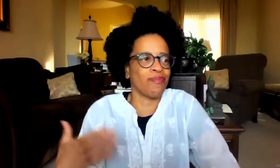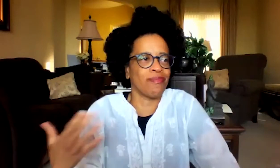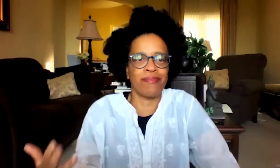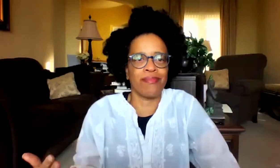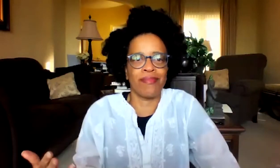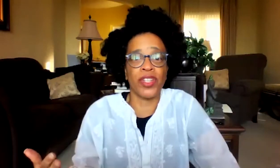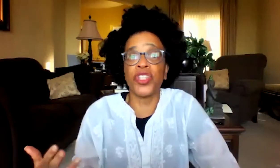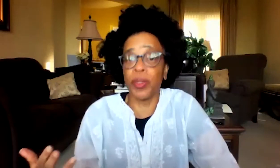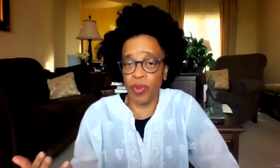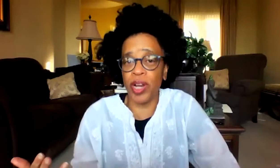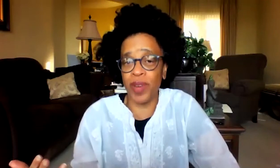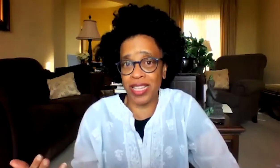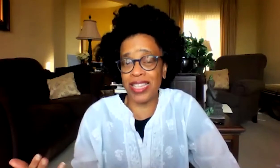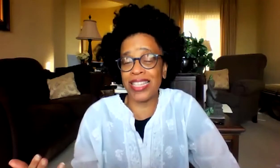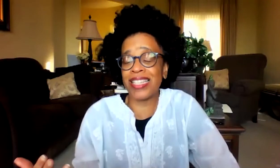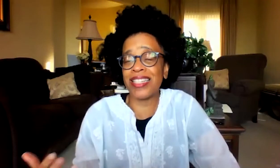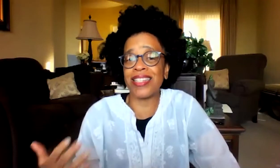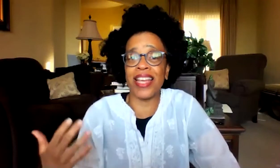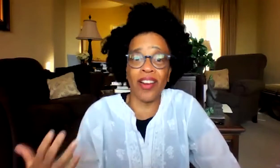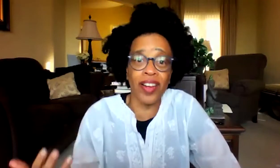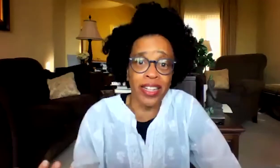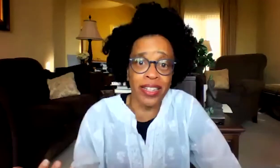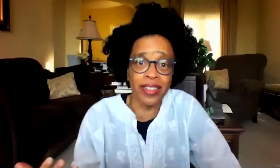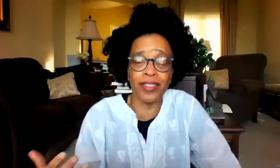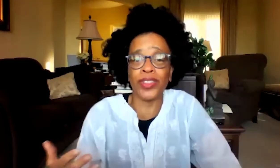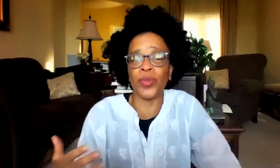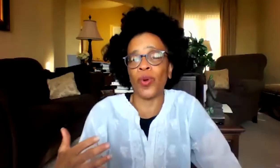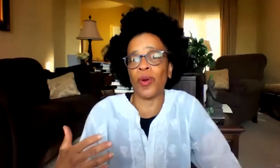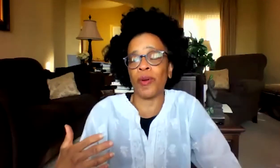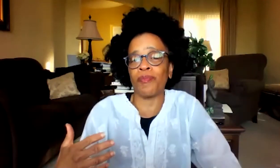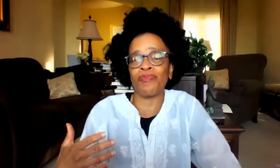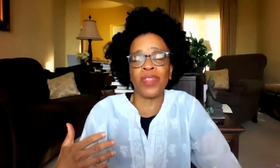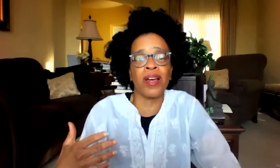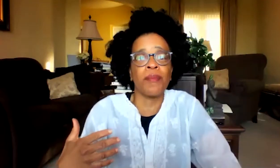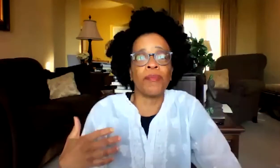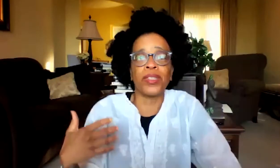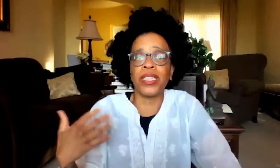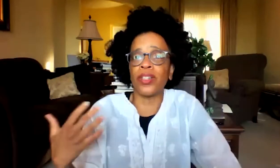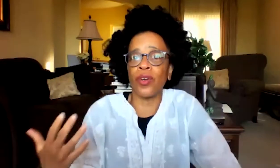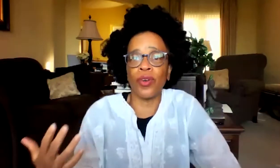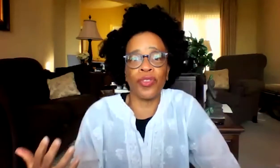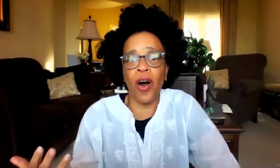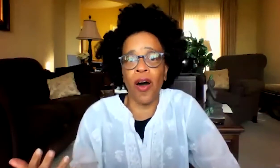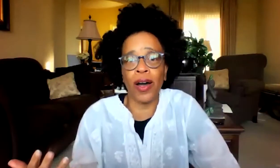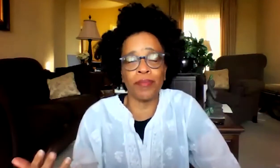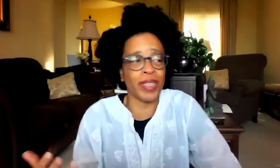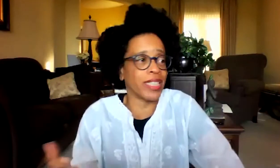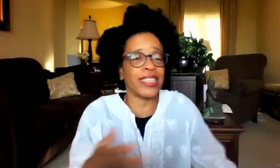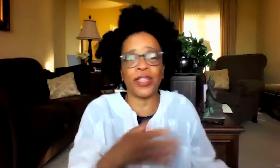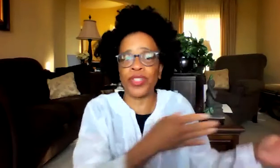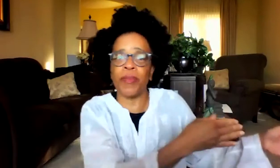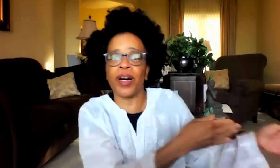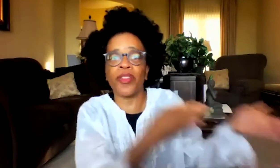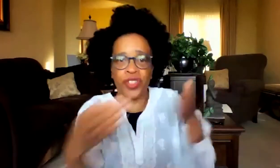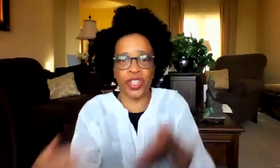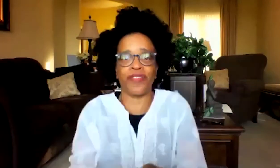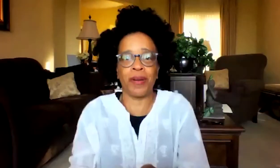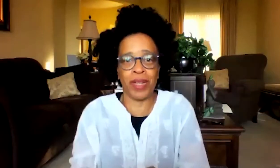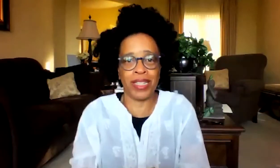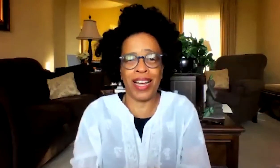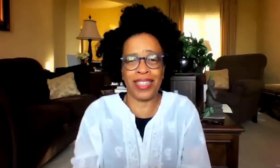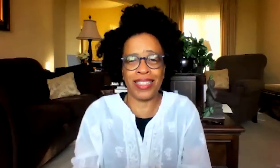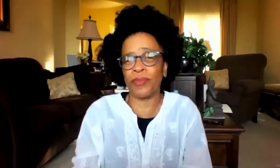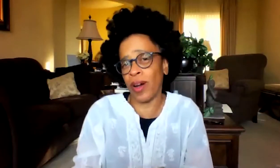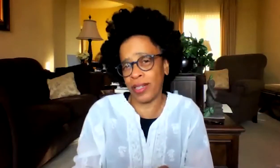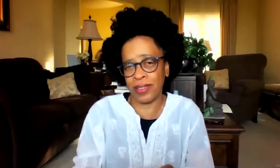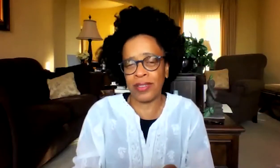some contemporary racist narratives or political thought because there was some other stuff